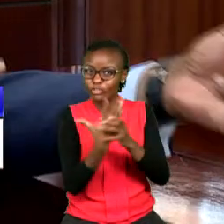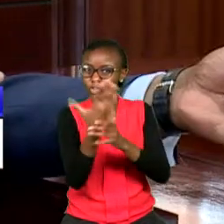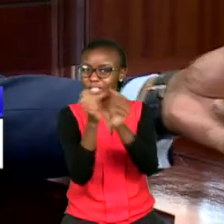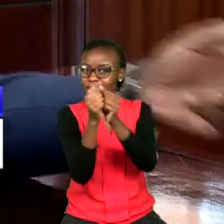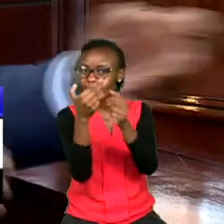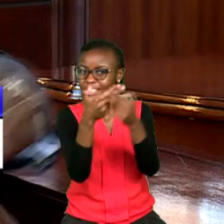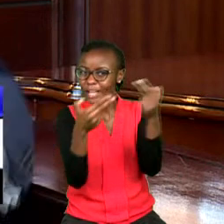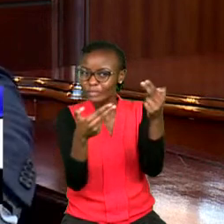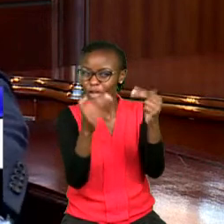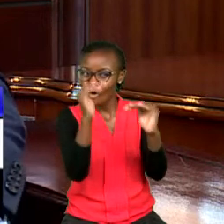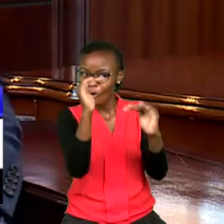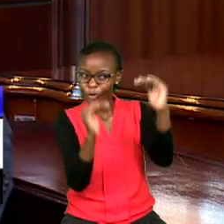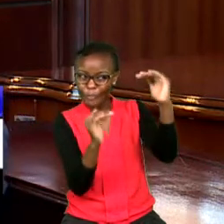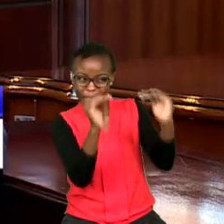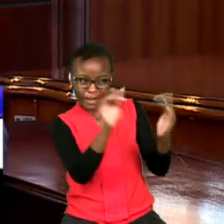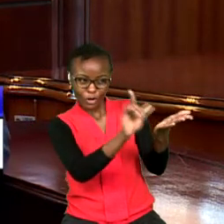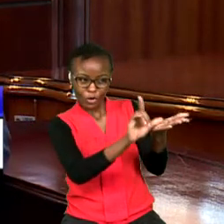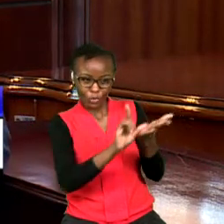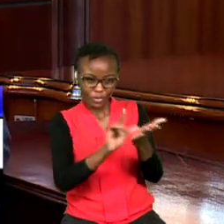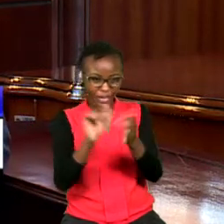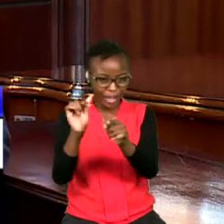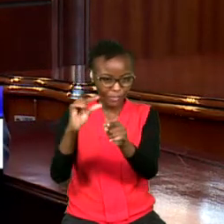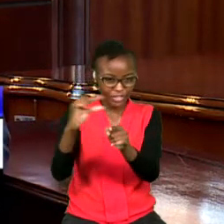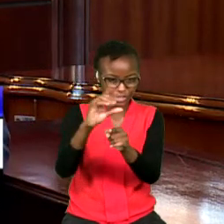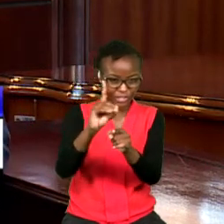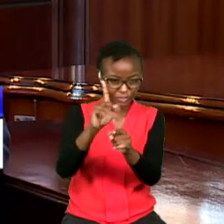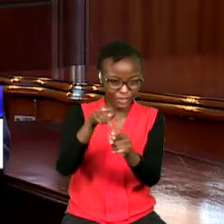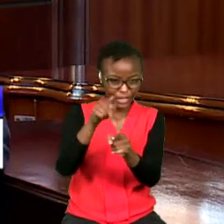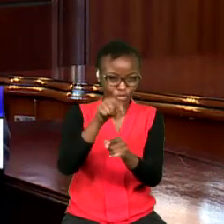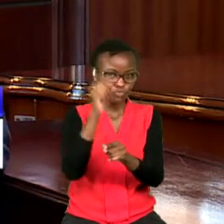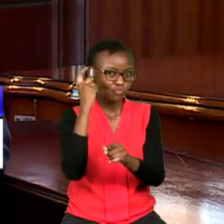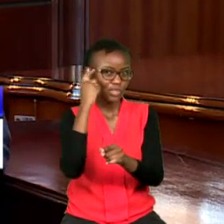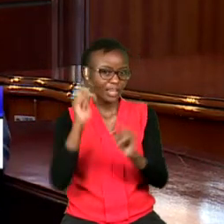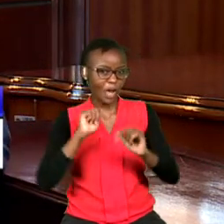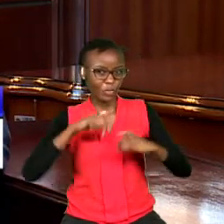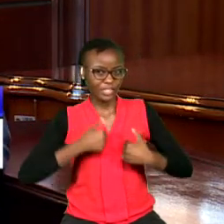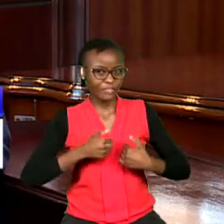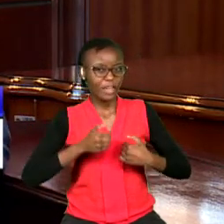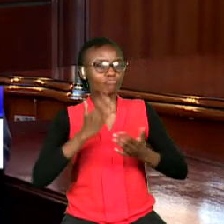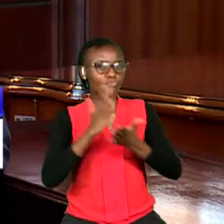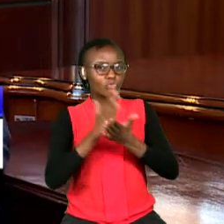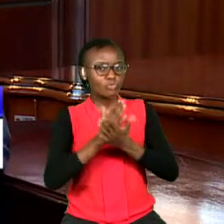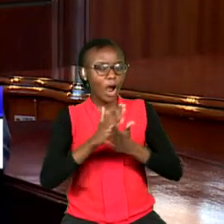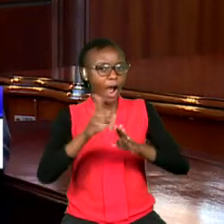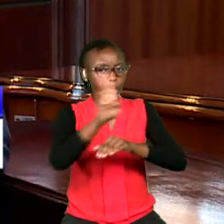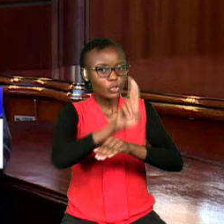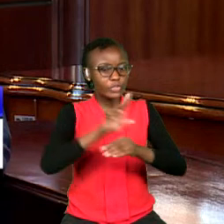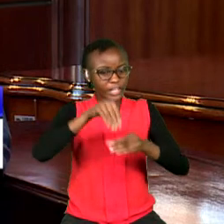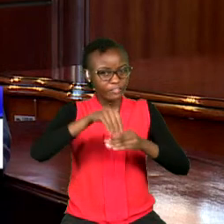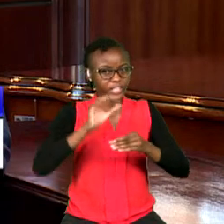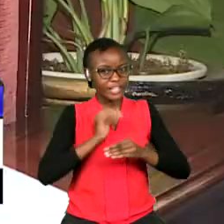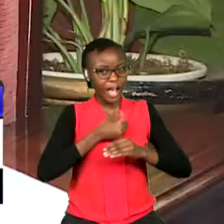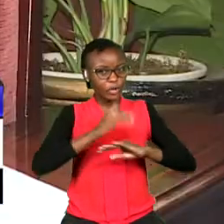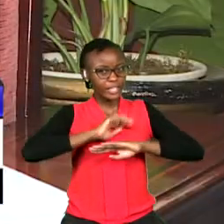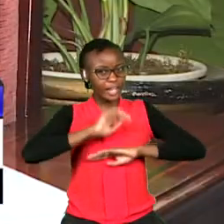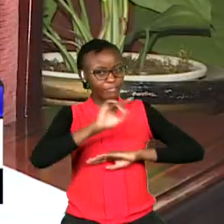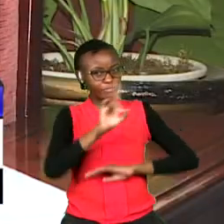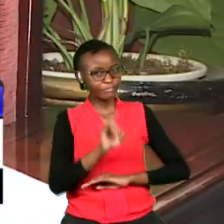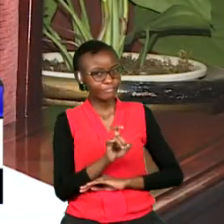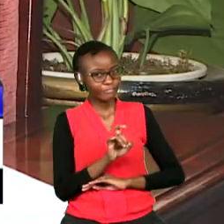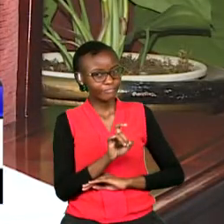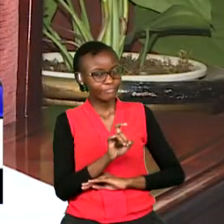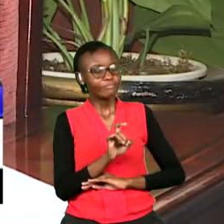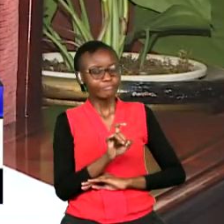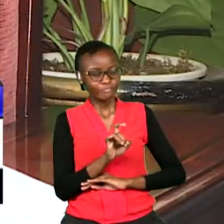correlate the debt. The question is, are we adequately using the investments that we have made? What is